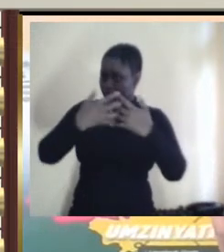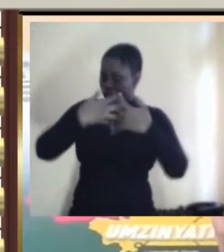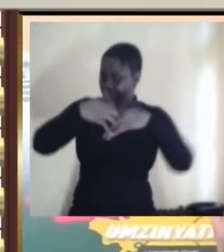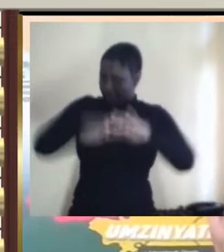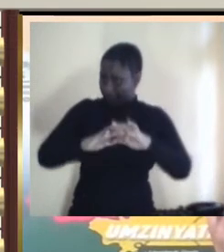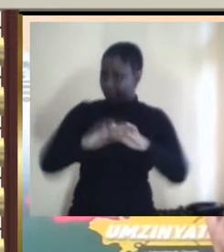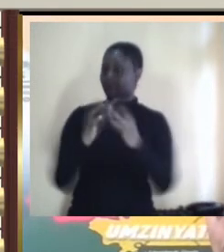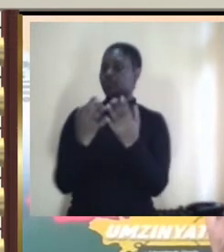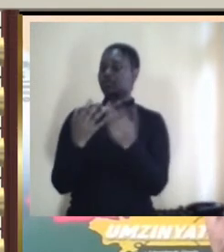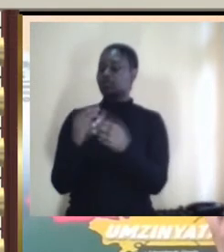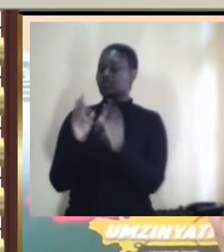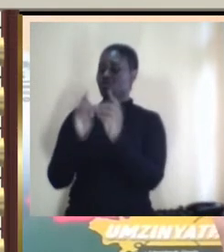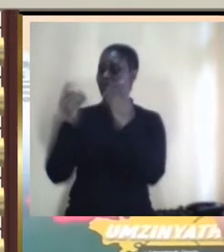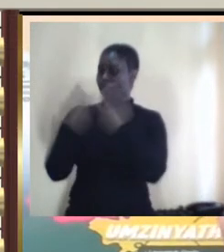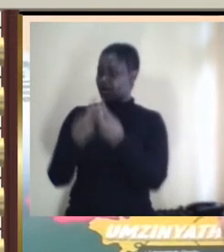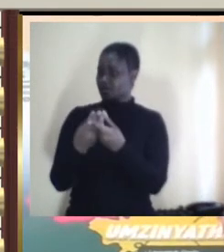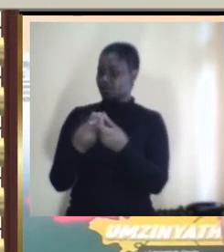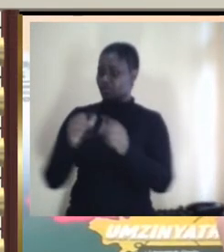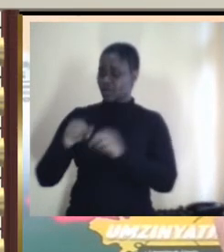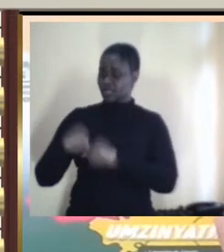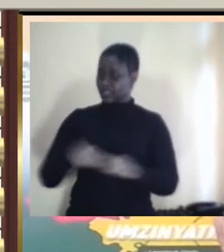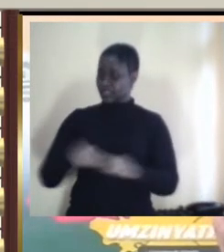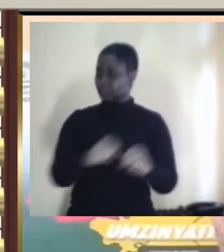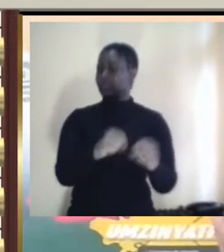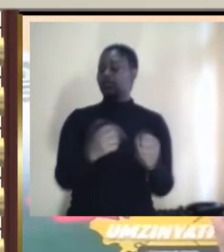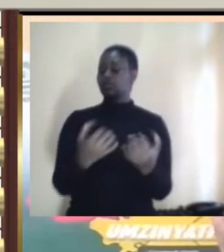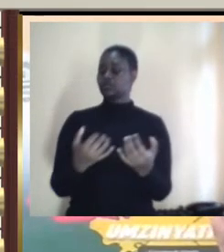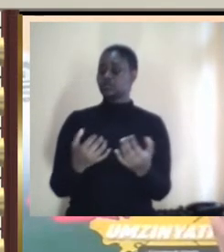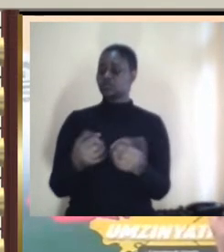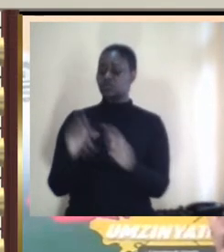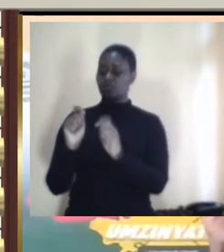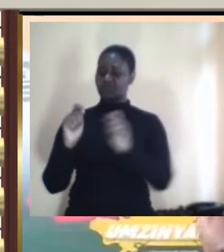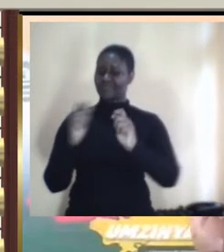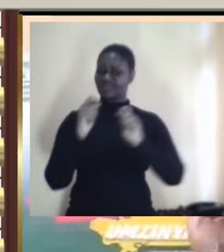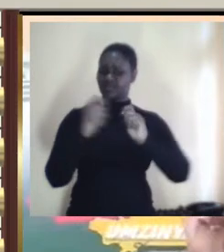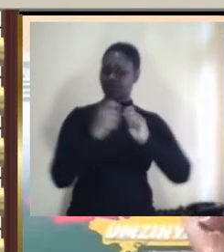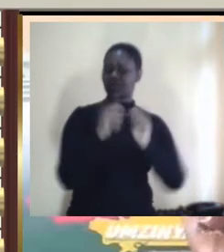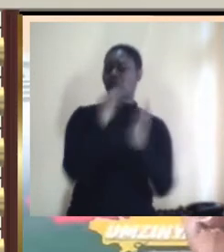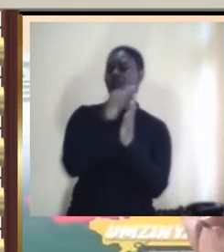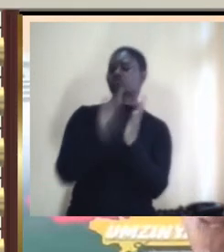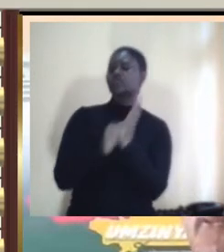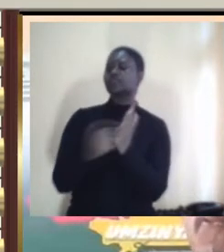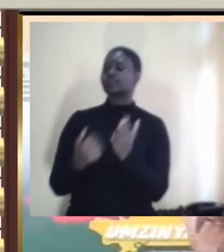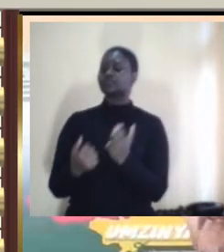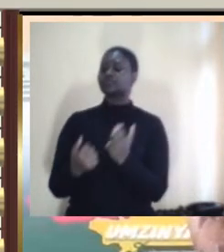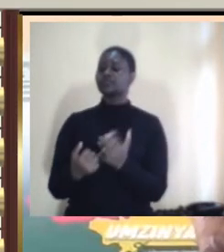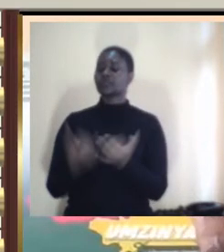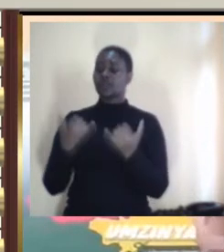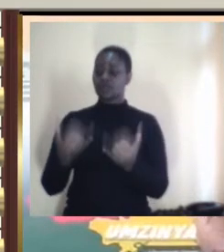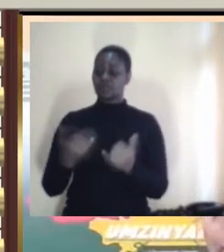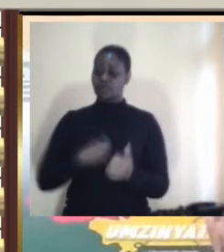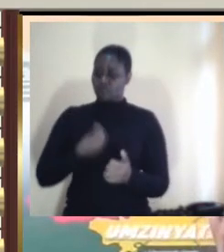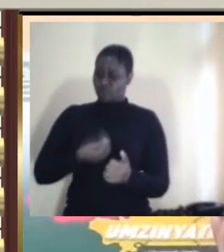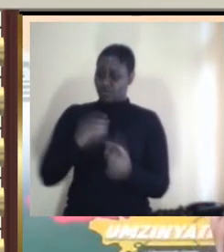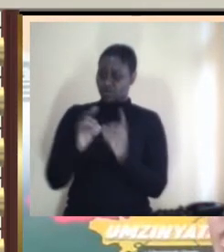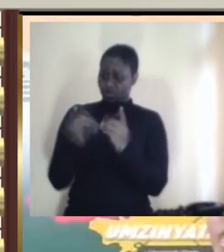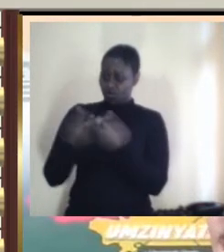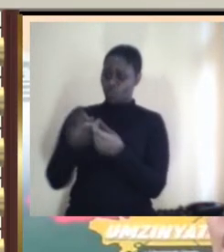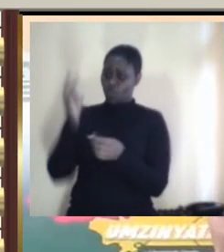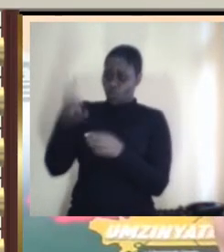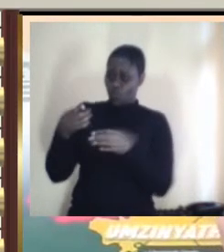component of the department's strategic agrarian transformative agenda. Accordingly, the department will